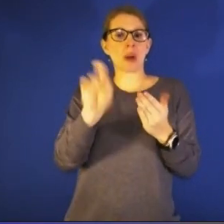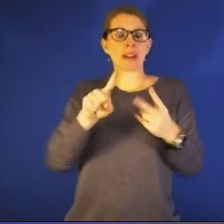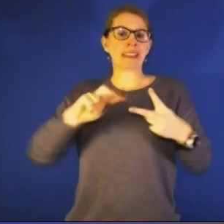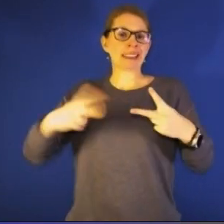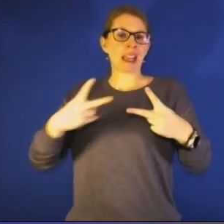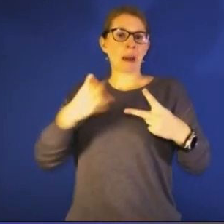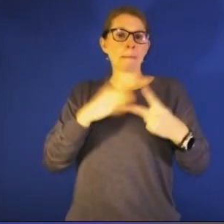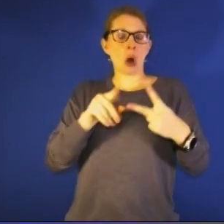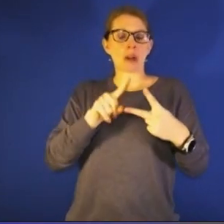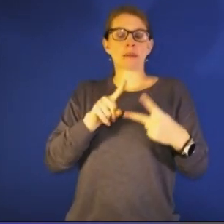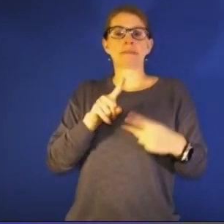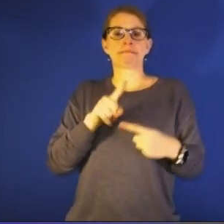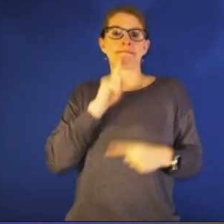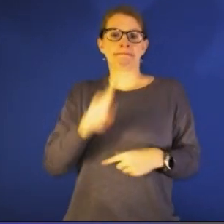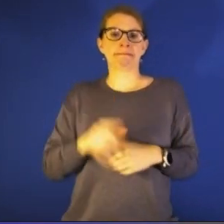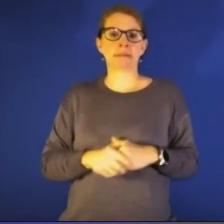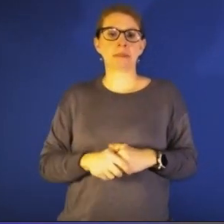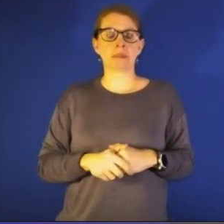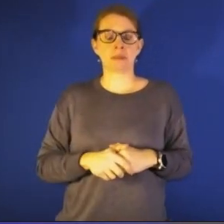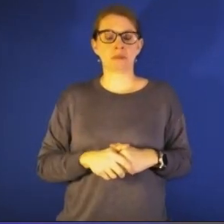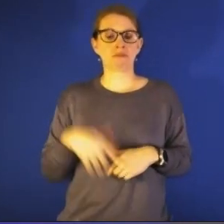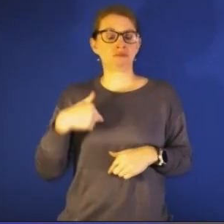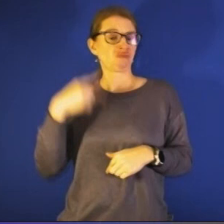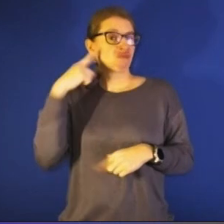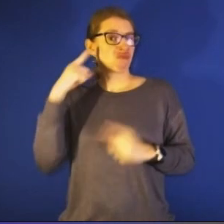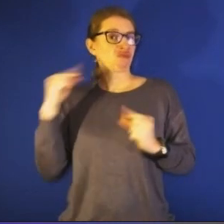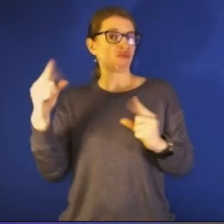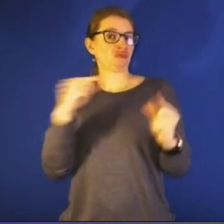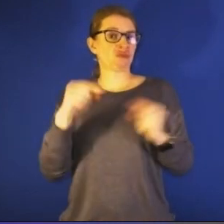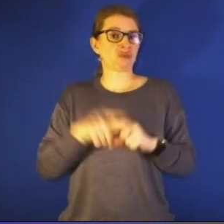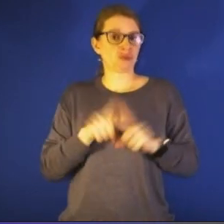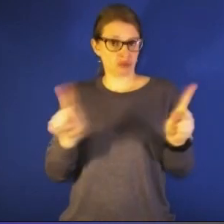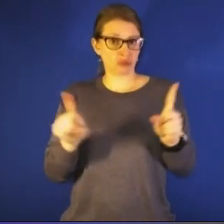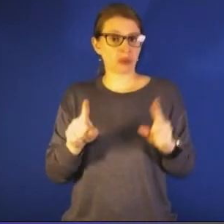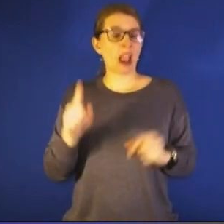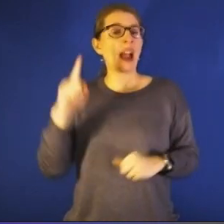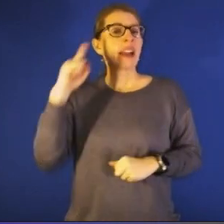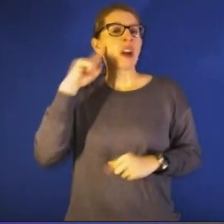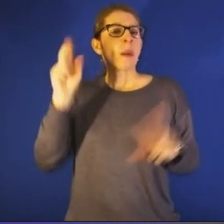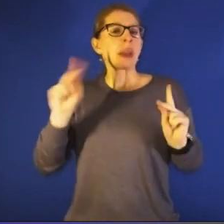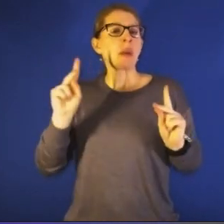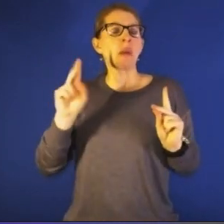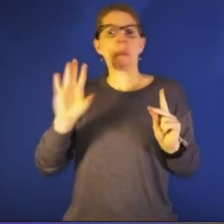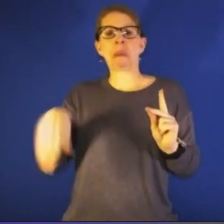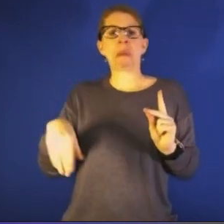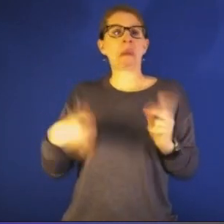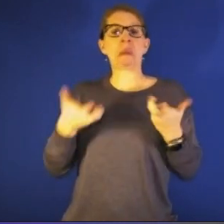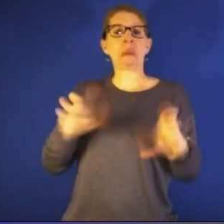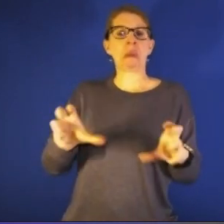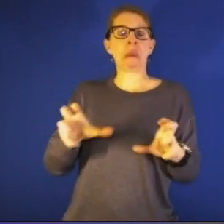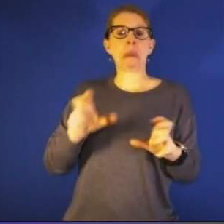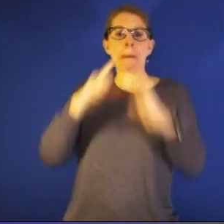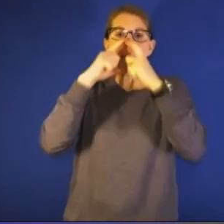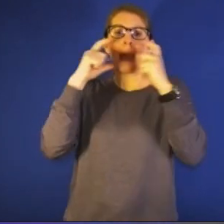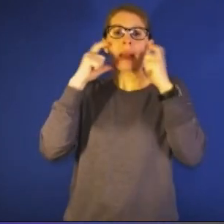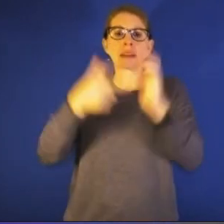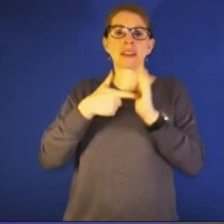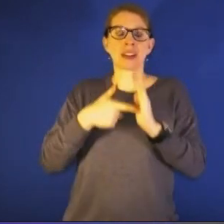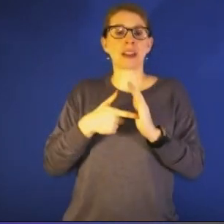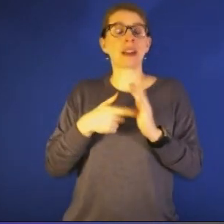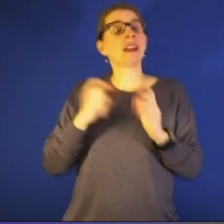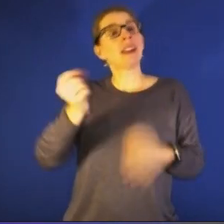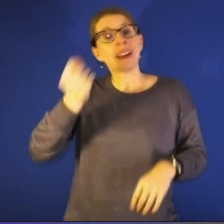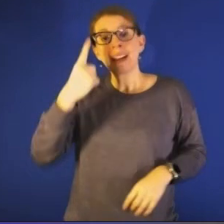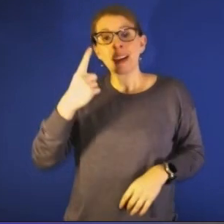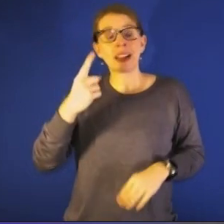is, what I'm hearing is something different. Yes, I hear folks say they don't want to have mask mandates, and let's be clear, none of us want to have mask mandates.